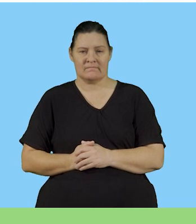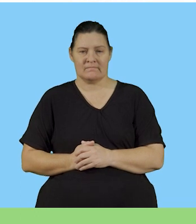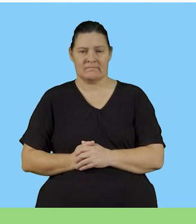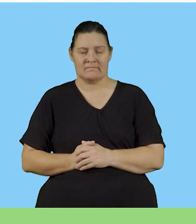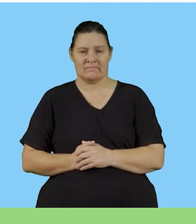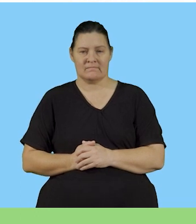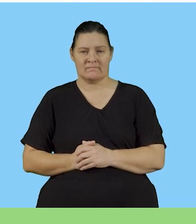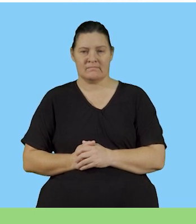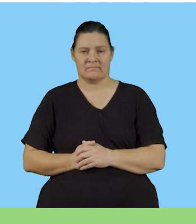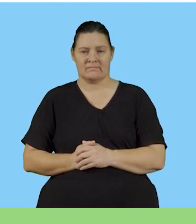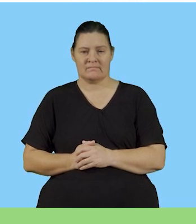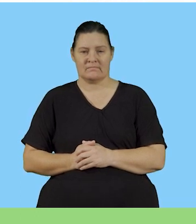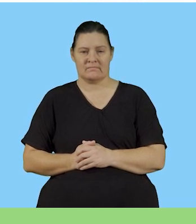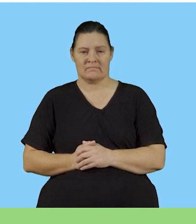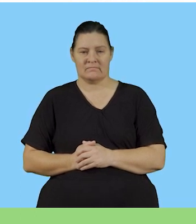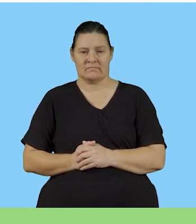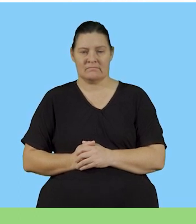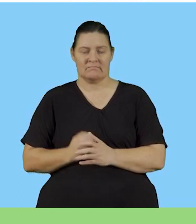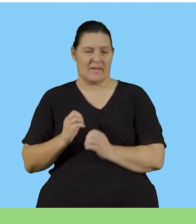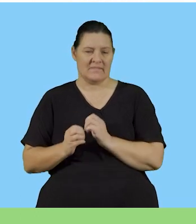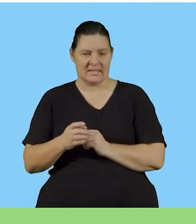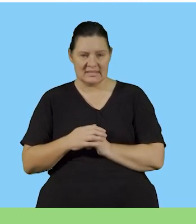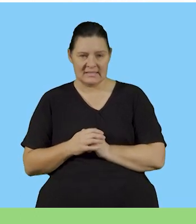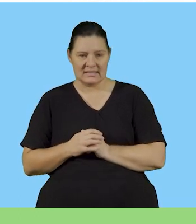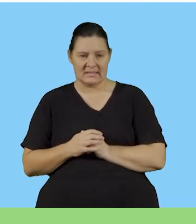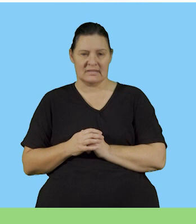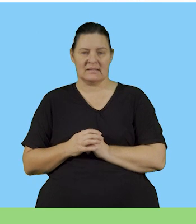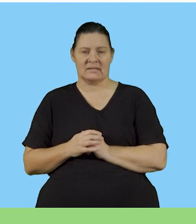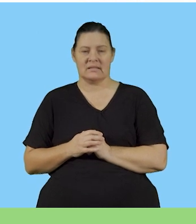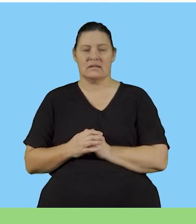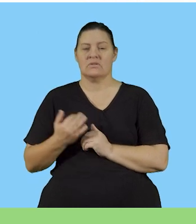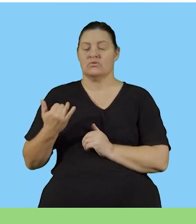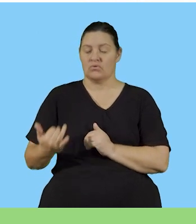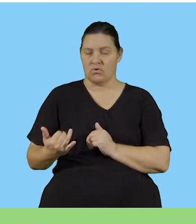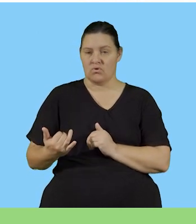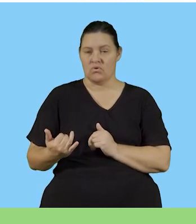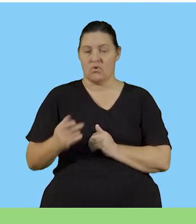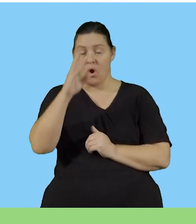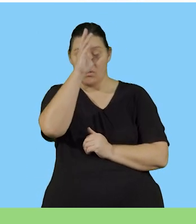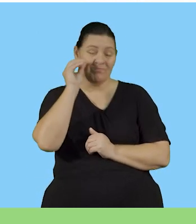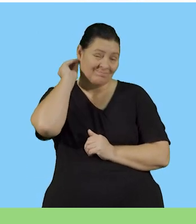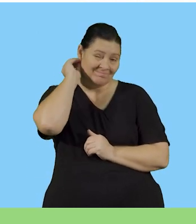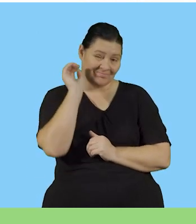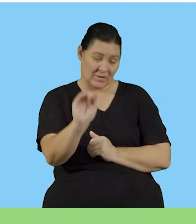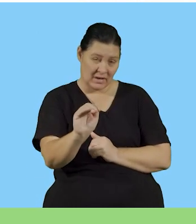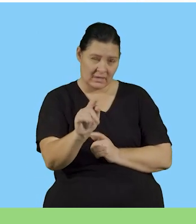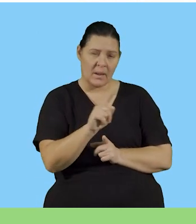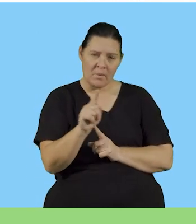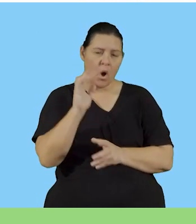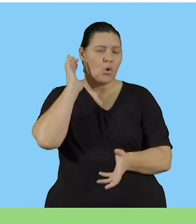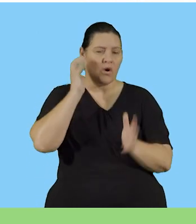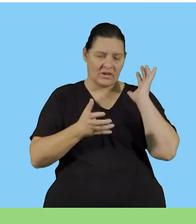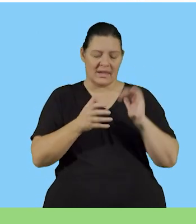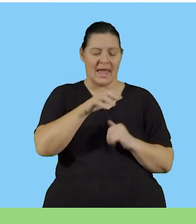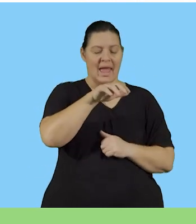Sorry, let's just quickly fix that. Right, so just a quick reminder, do not